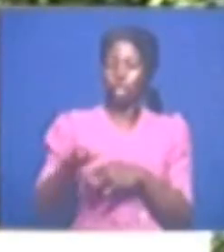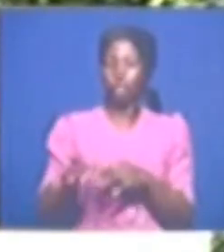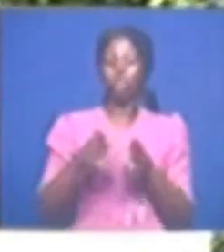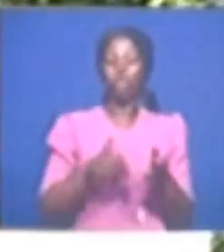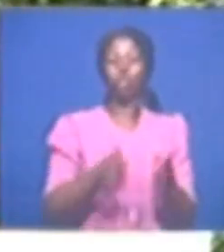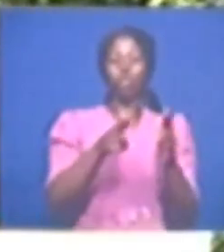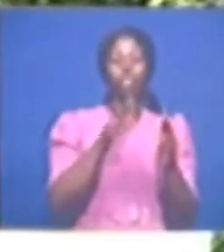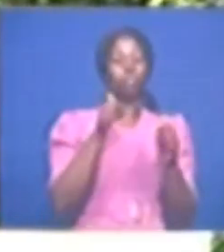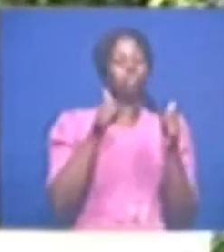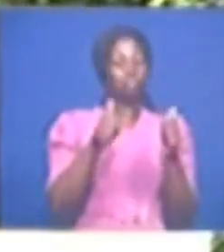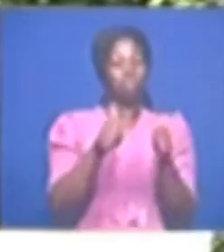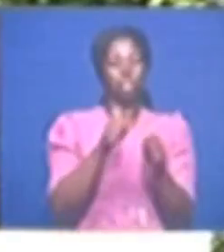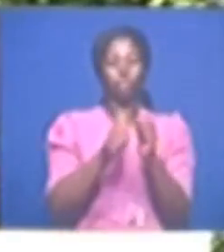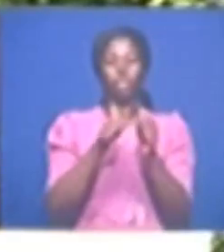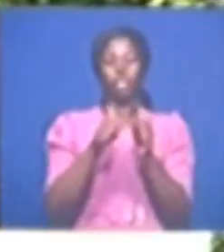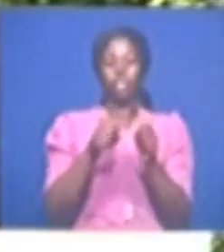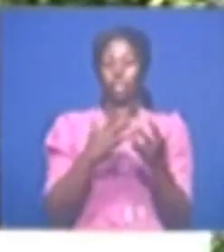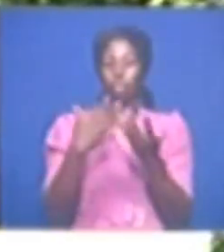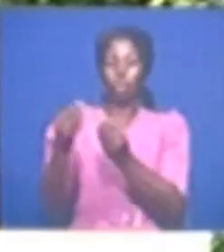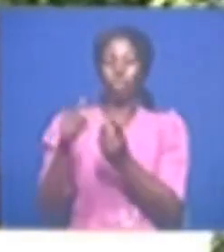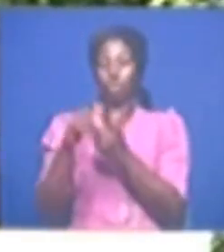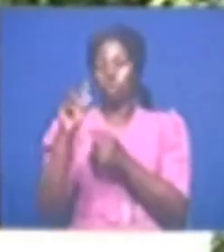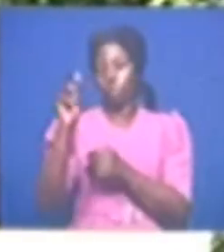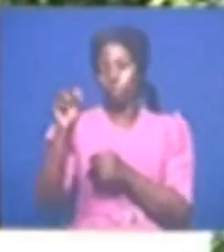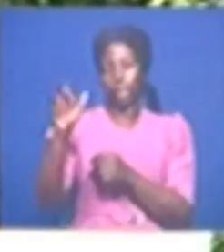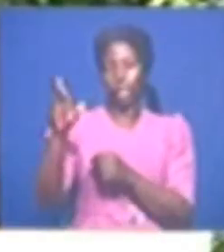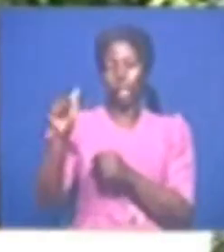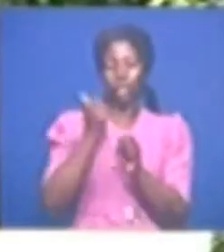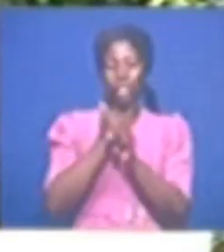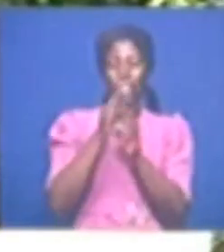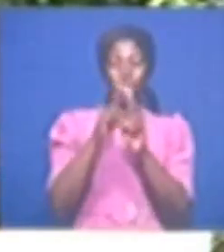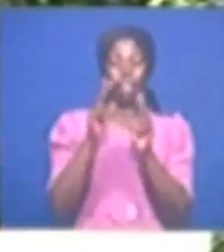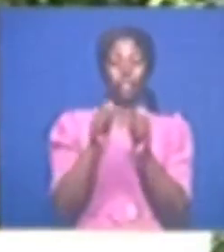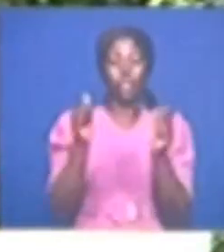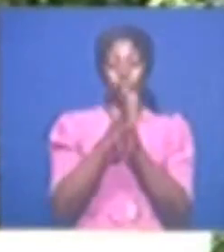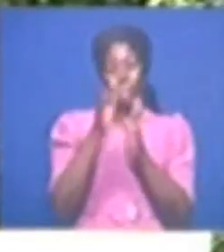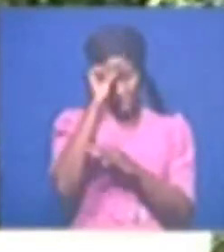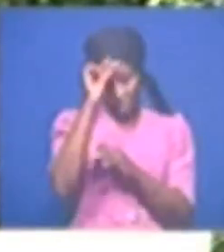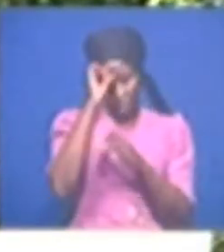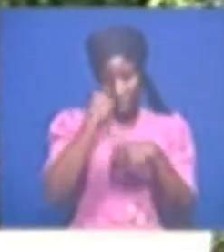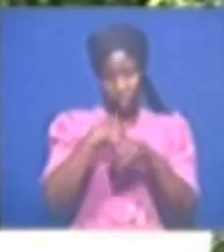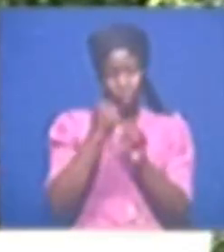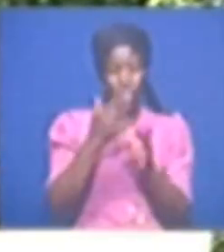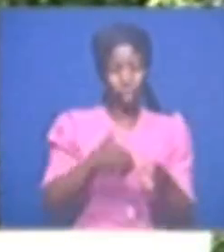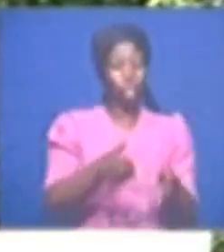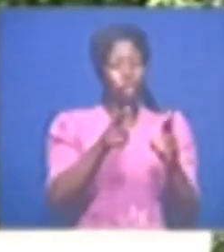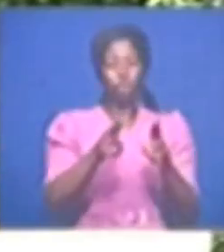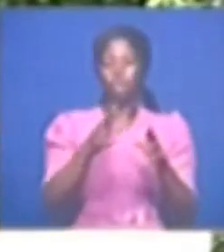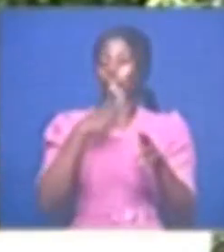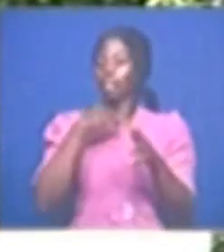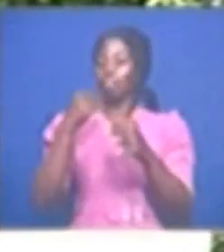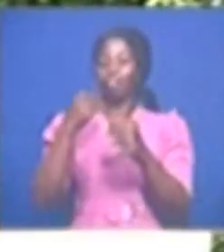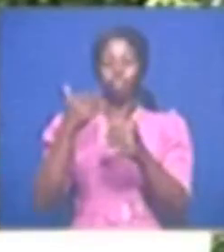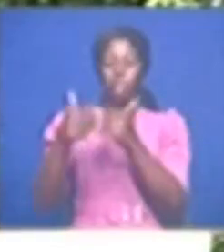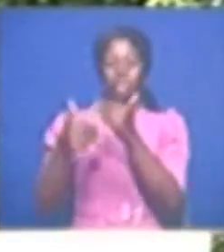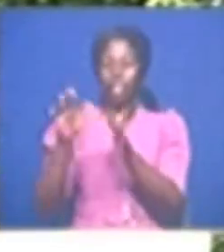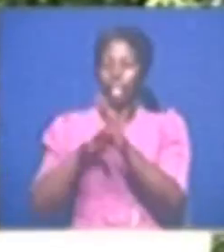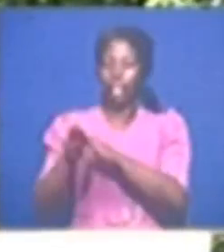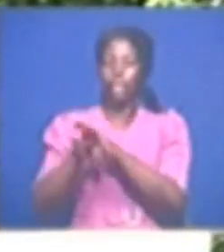Mara, and we're working very well in government to make the roads and the infrastructure access to